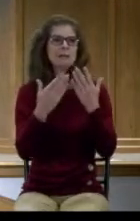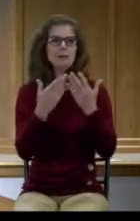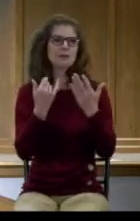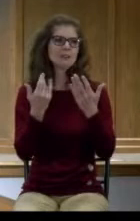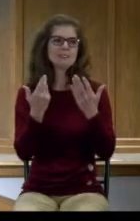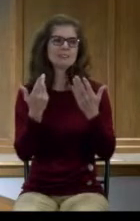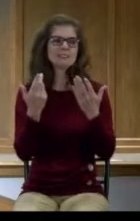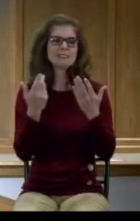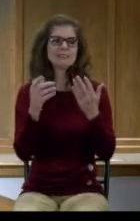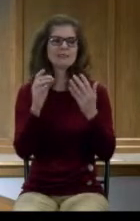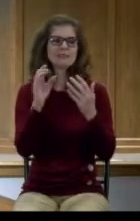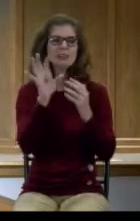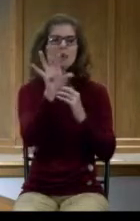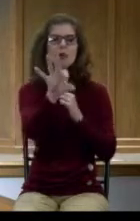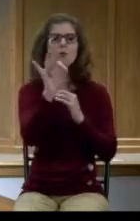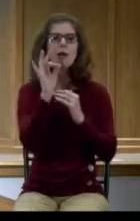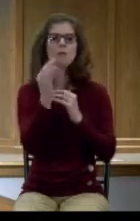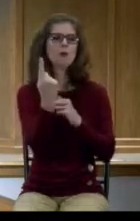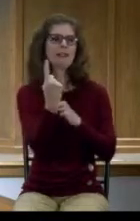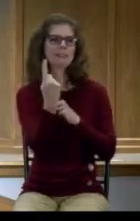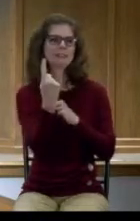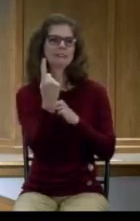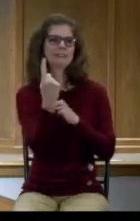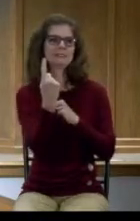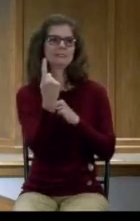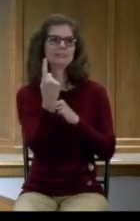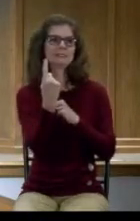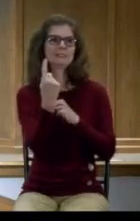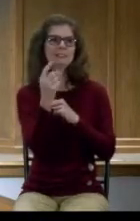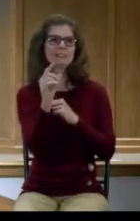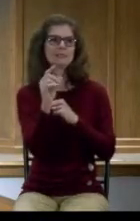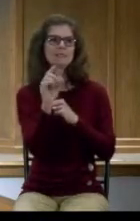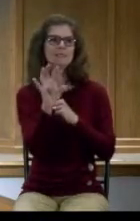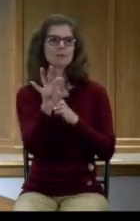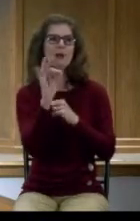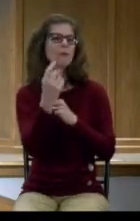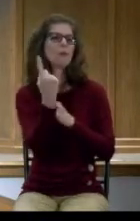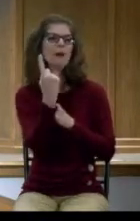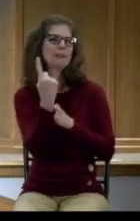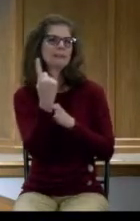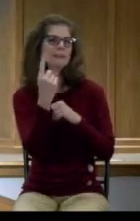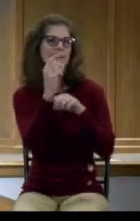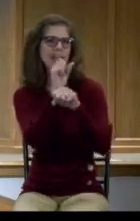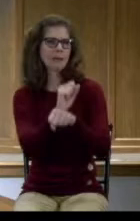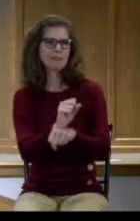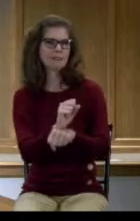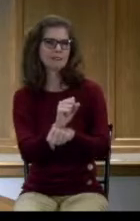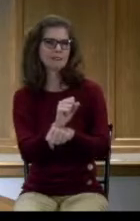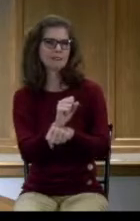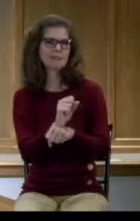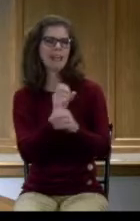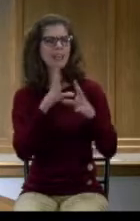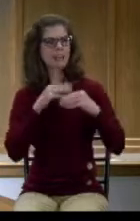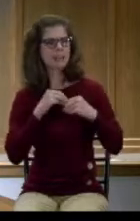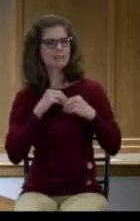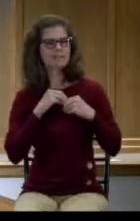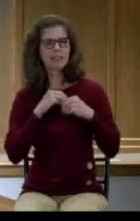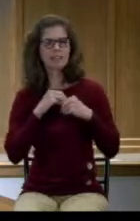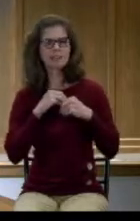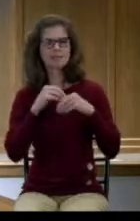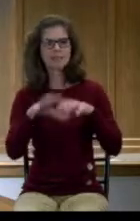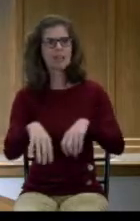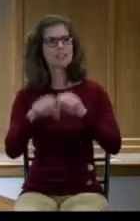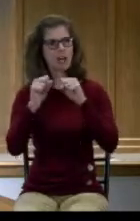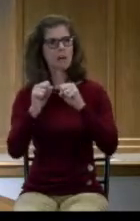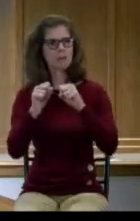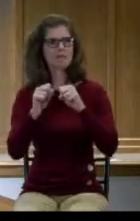one of them that you've really taken to heart and made your own. Now, for today, this